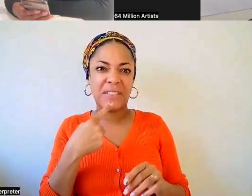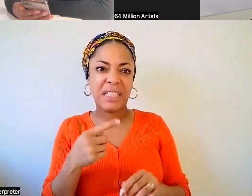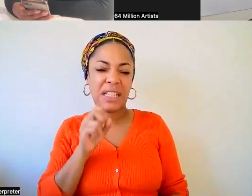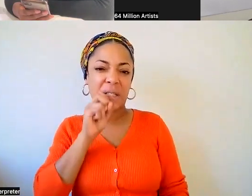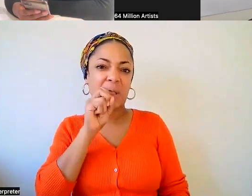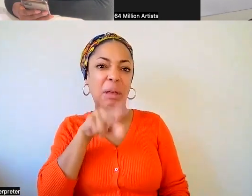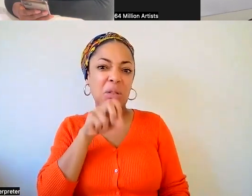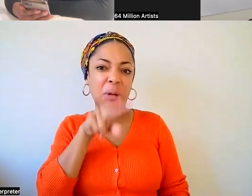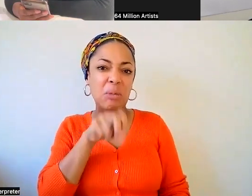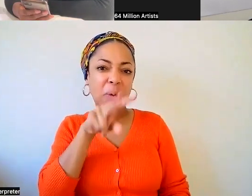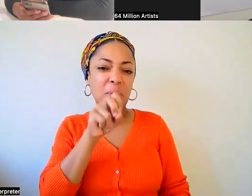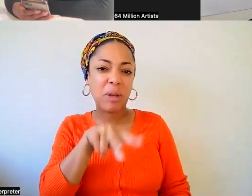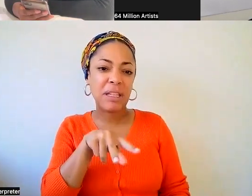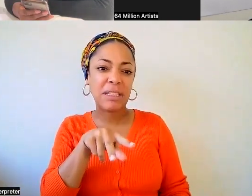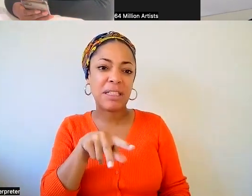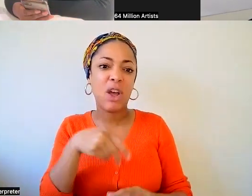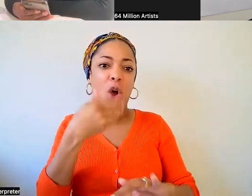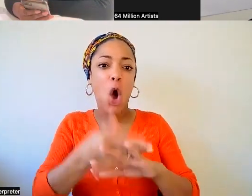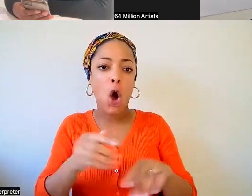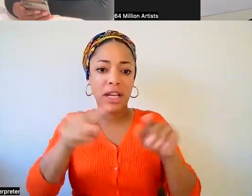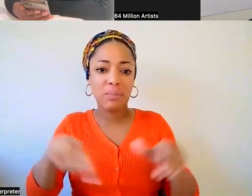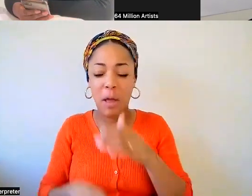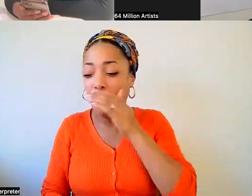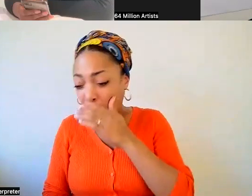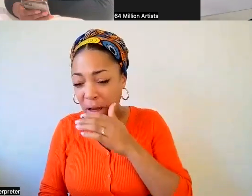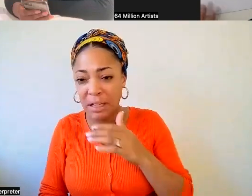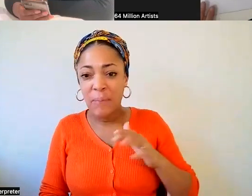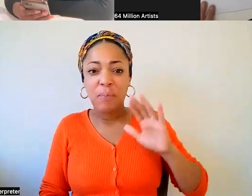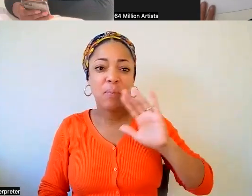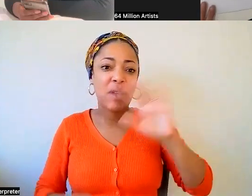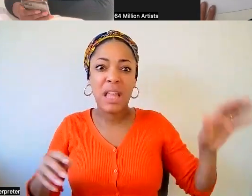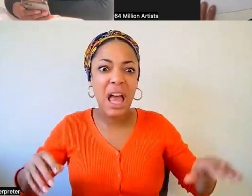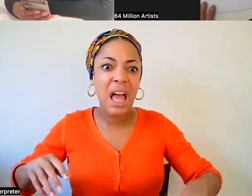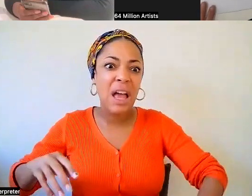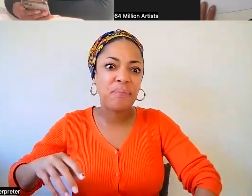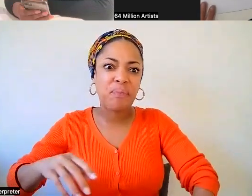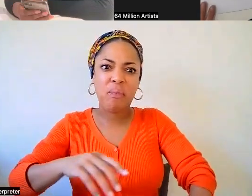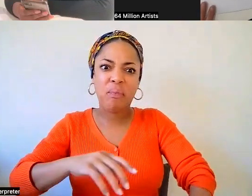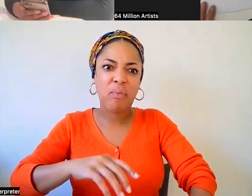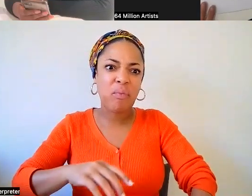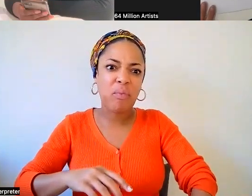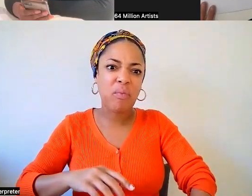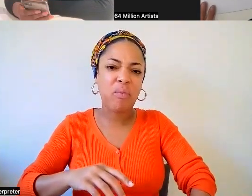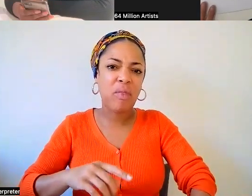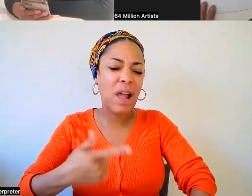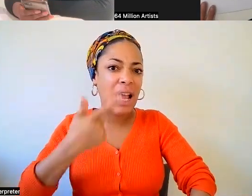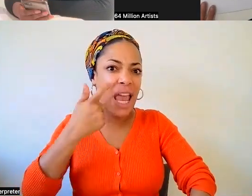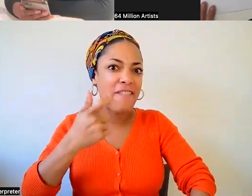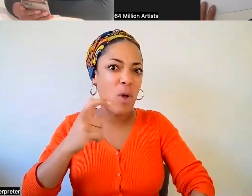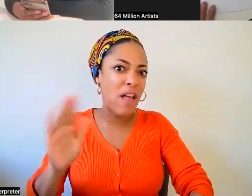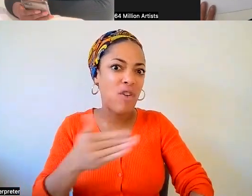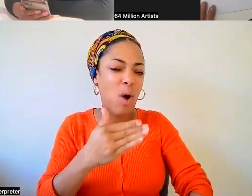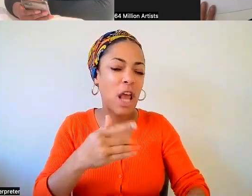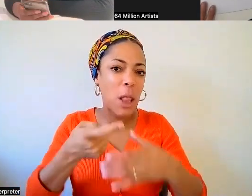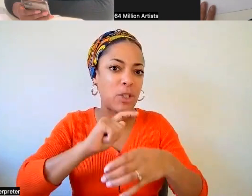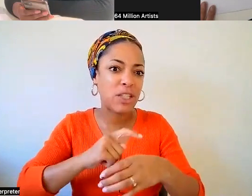spits bits of potato onto his plate. And then he turns to us and he says, watch out, everybody, the potato's